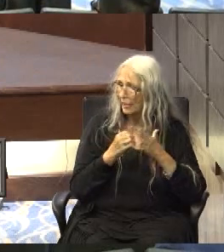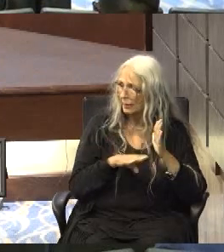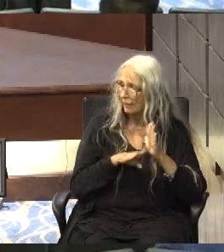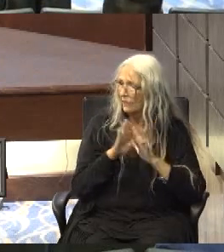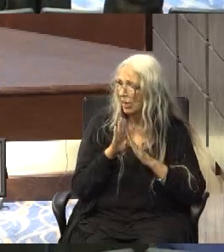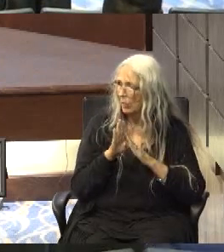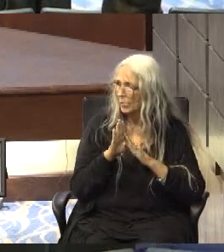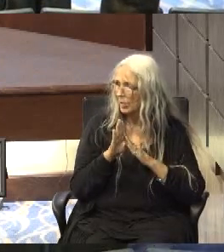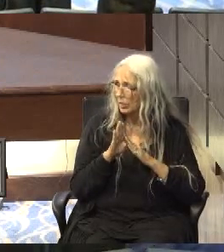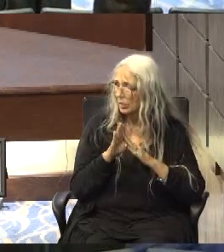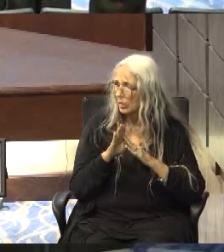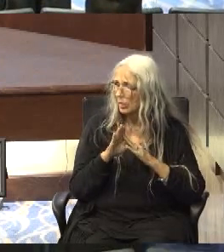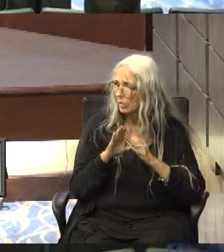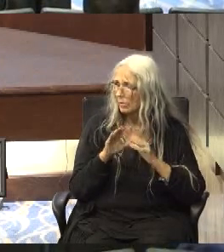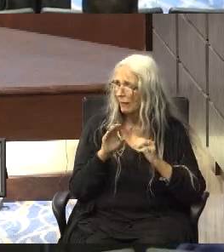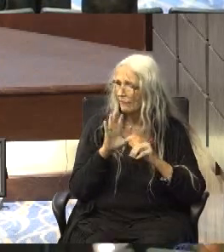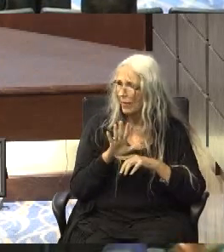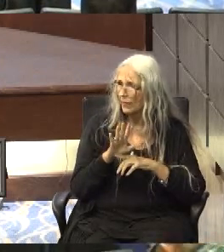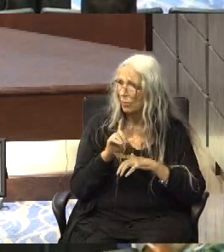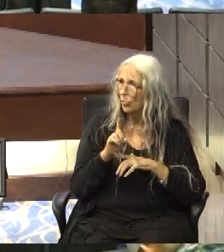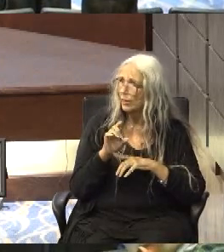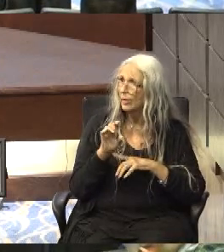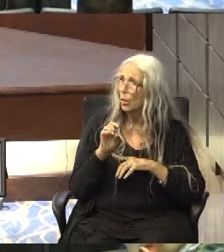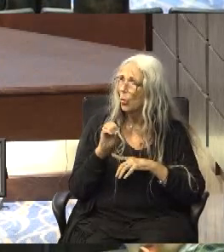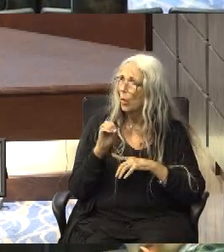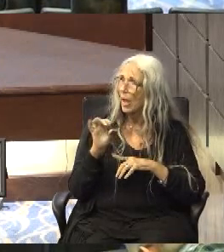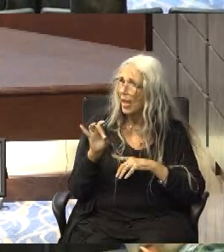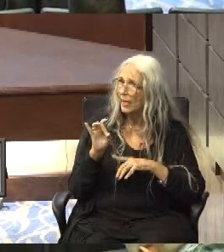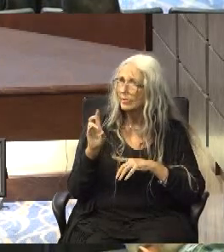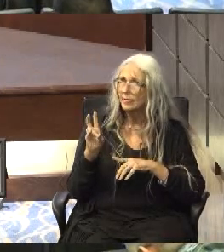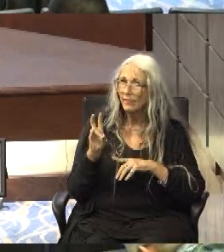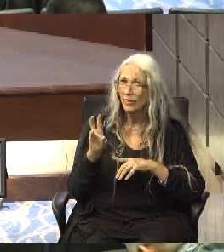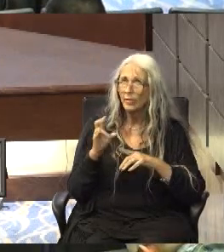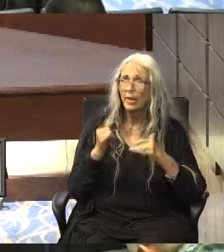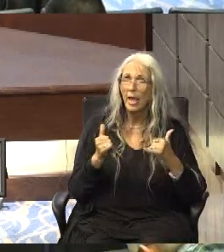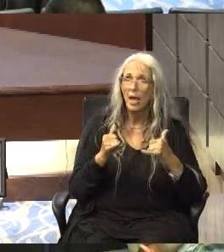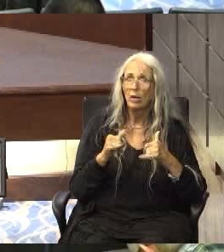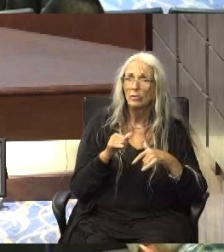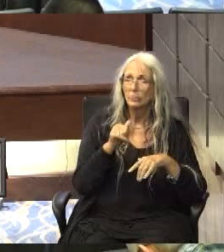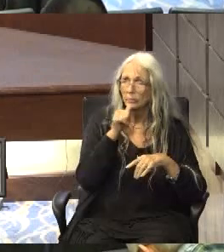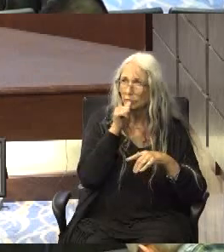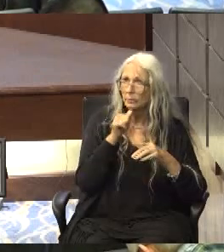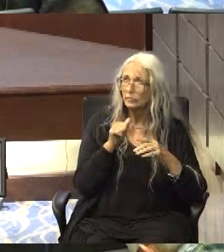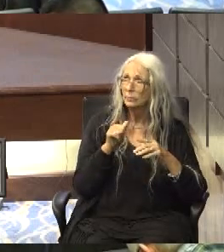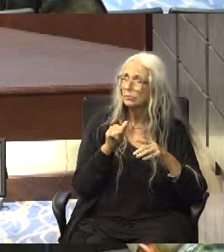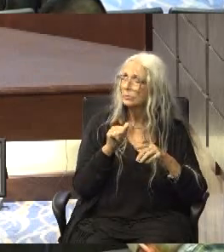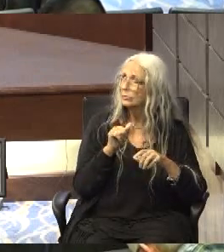Texas Open Meetings Act, Section 551.087. We are now in executive session.